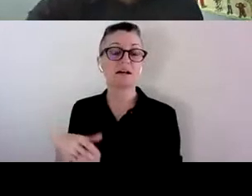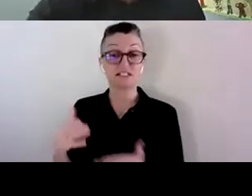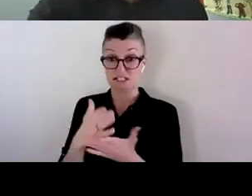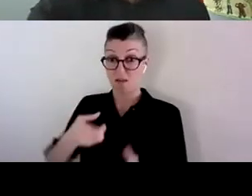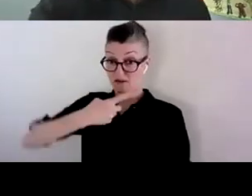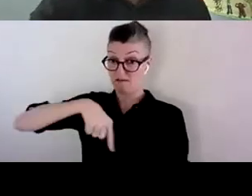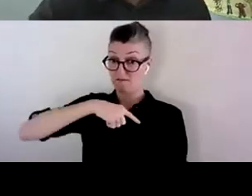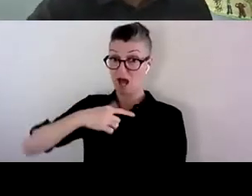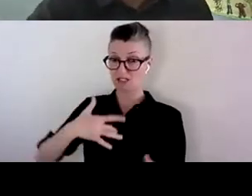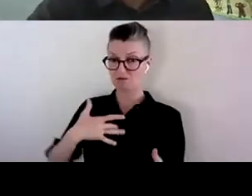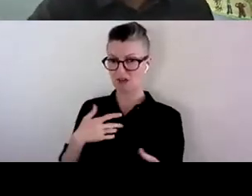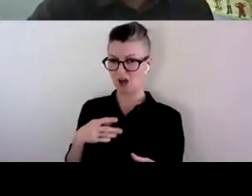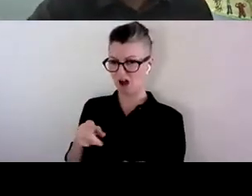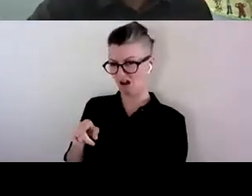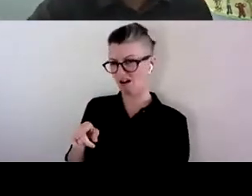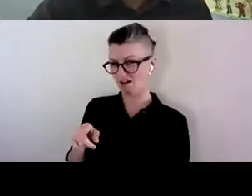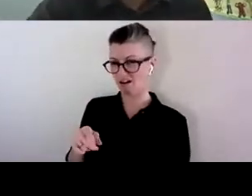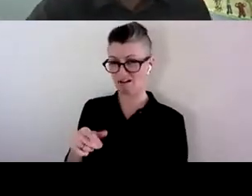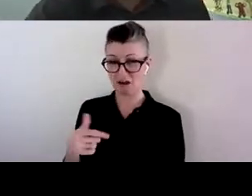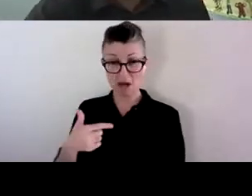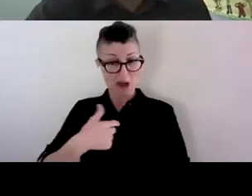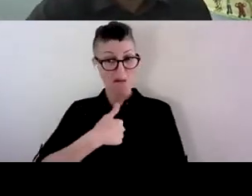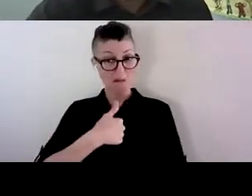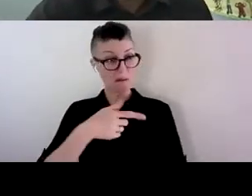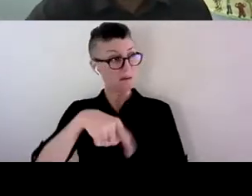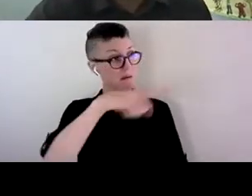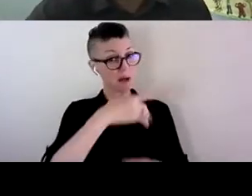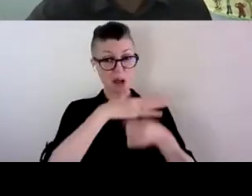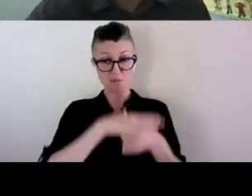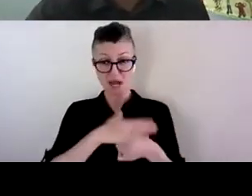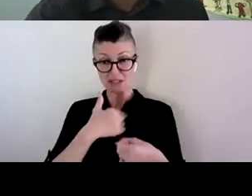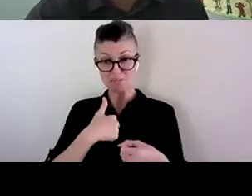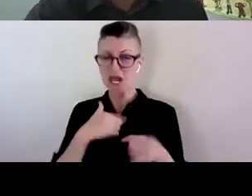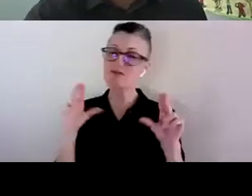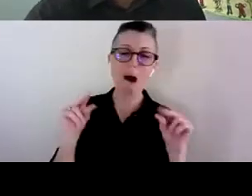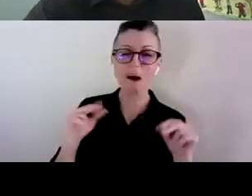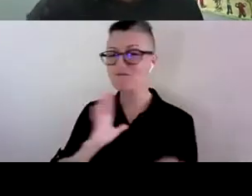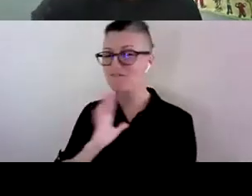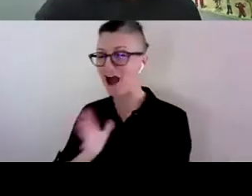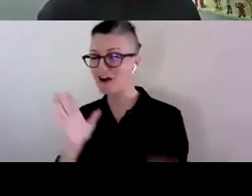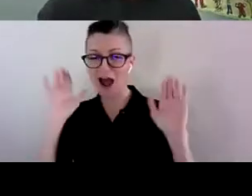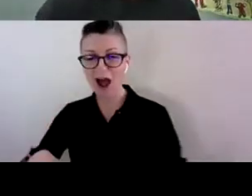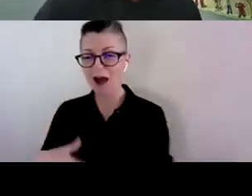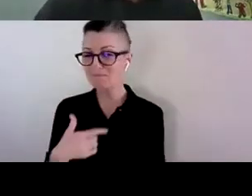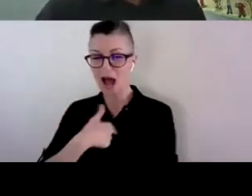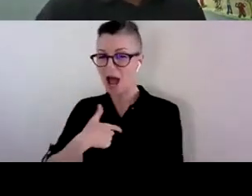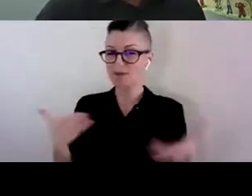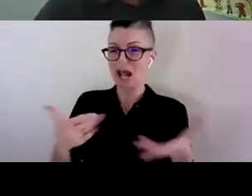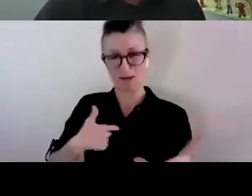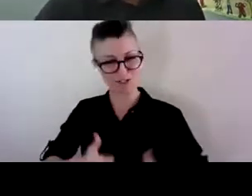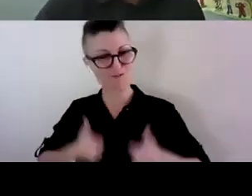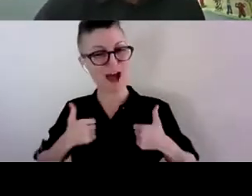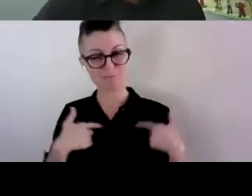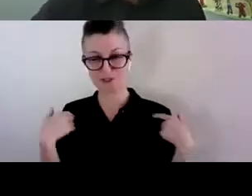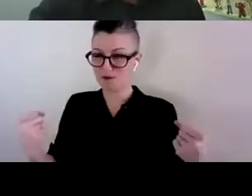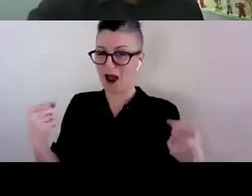we minimize the oppressive experiences that we face, thinking that such oppression is okay because at least we're here, and